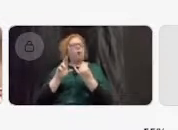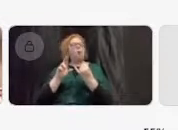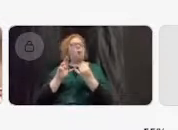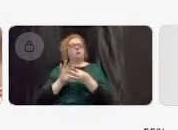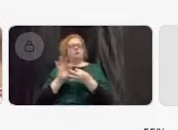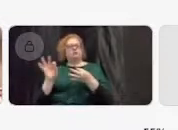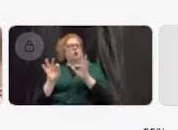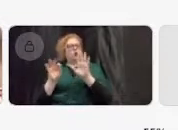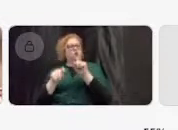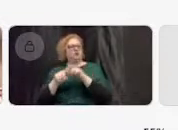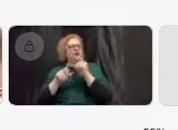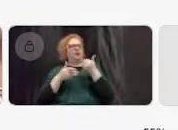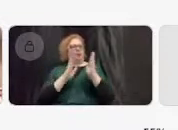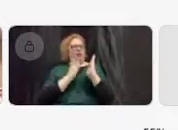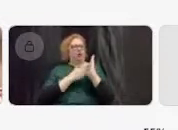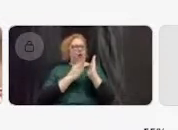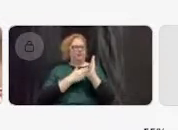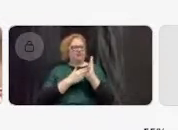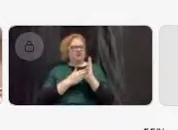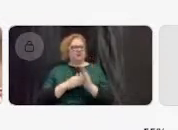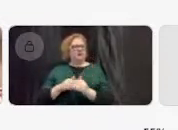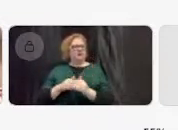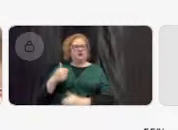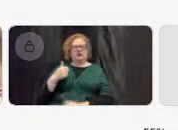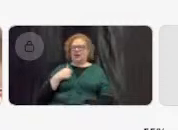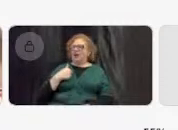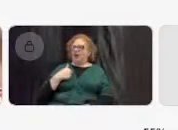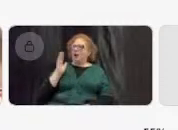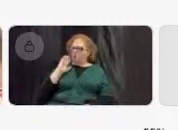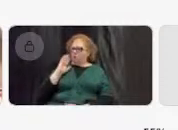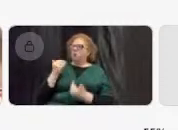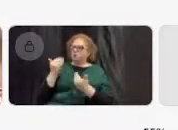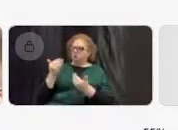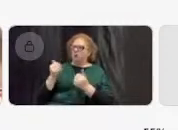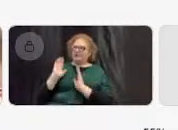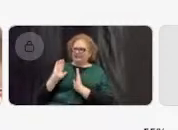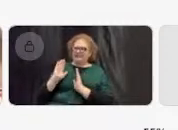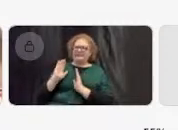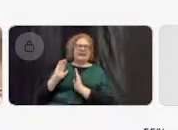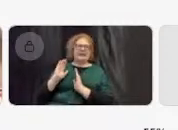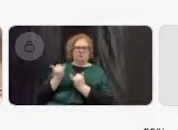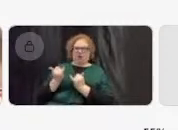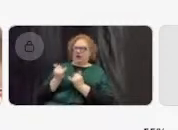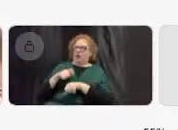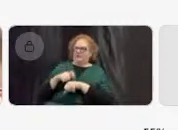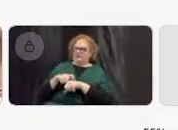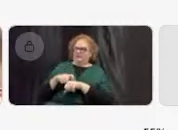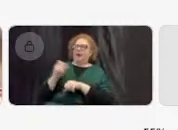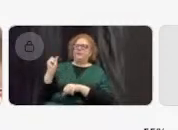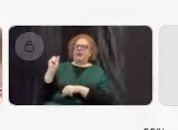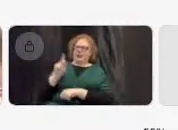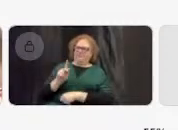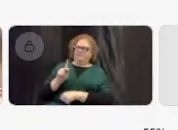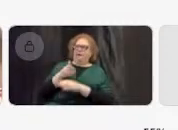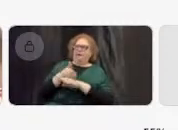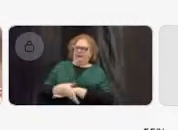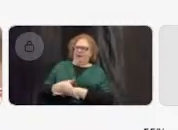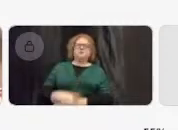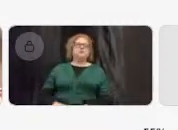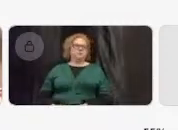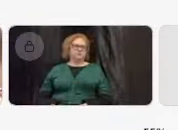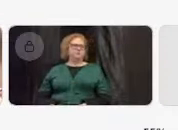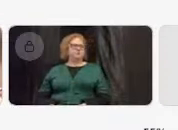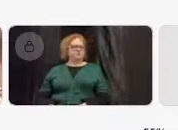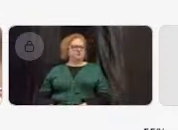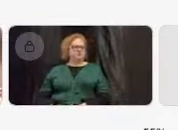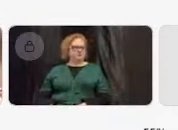the oppositions and then come back up? I'm going to concede my time, and I'll be back. Thank you. All right.